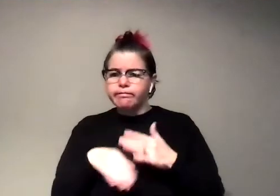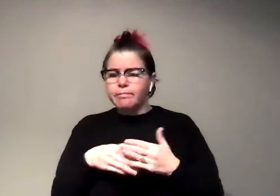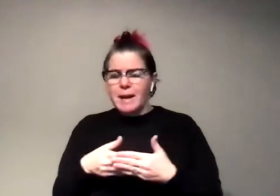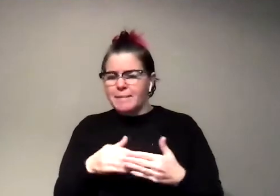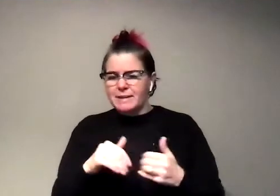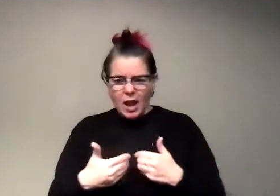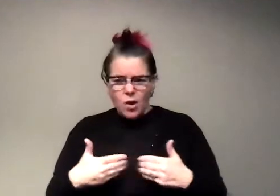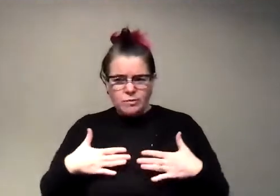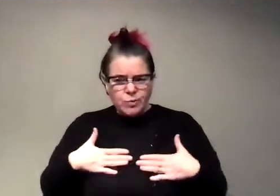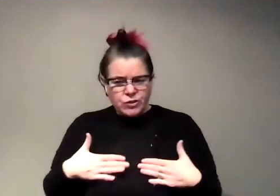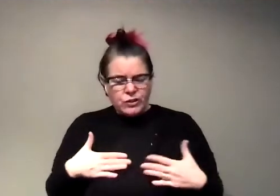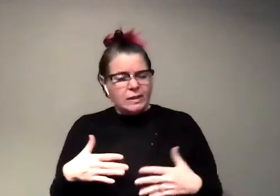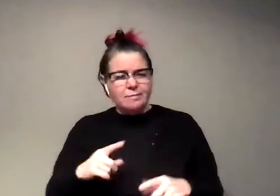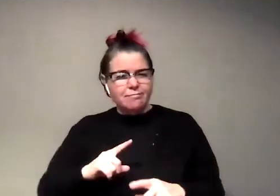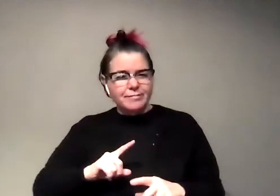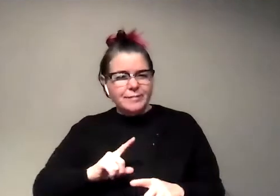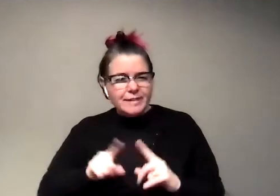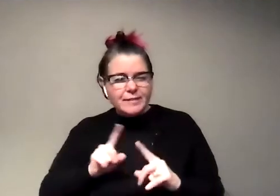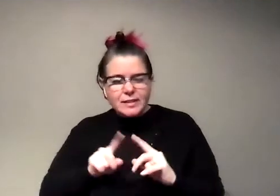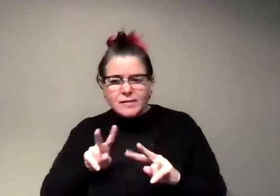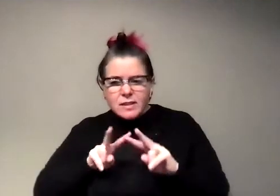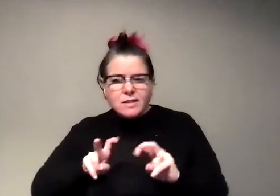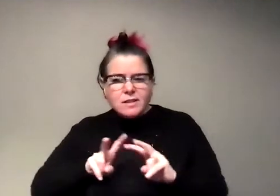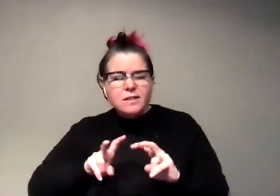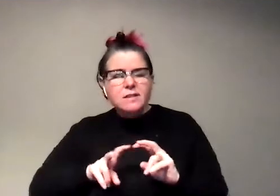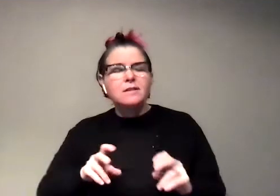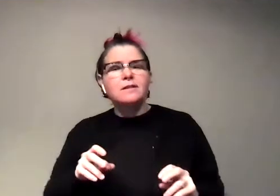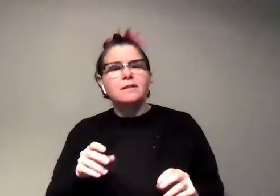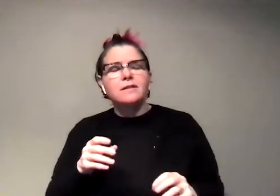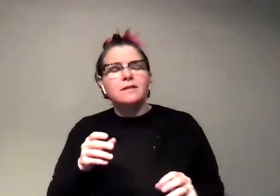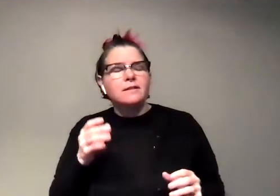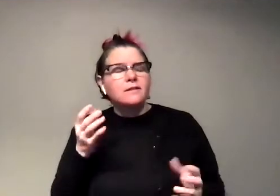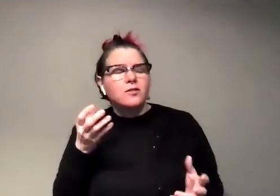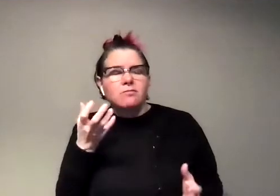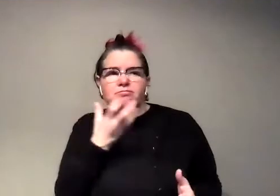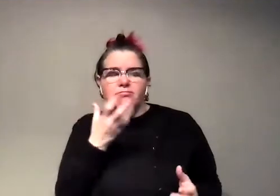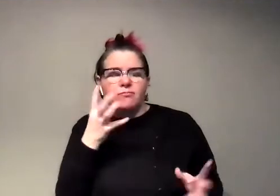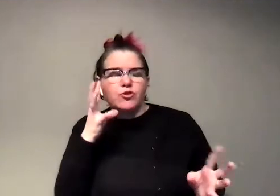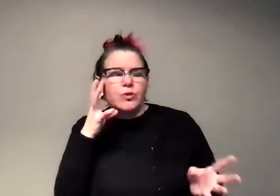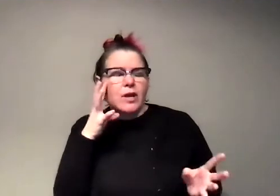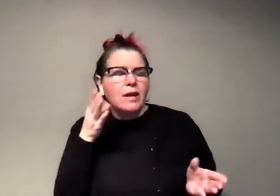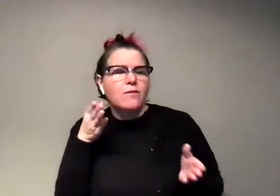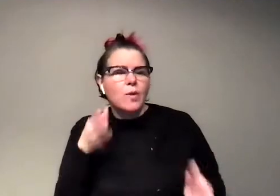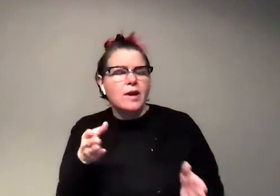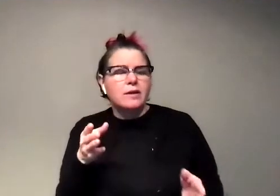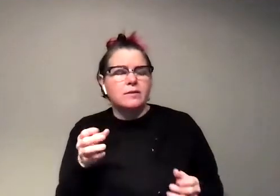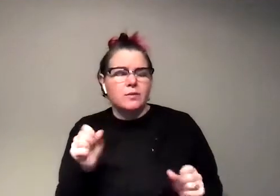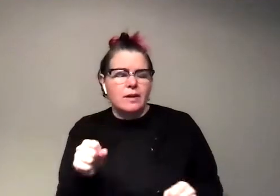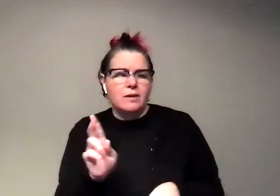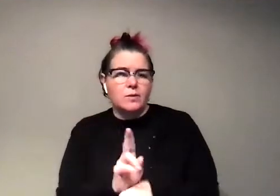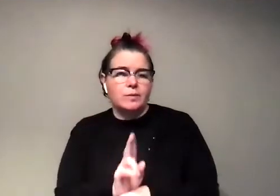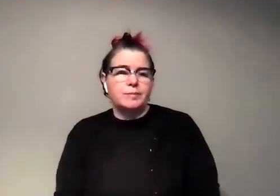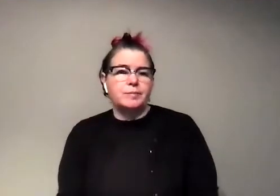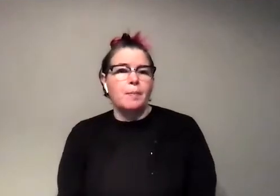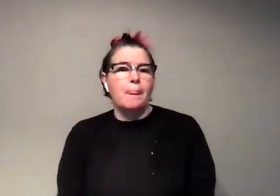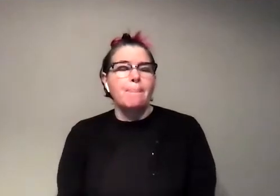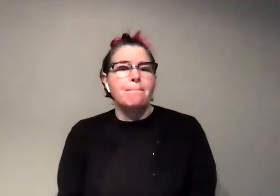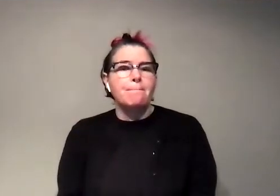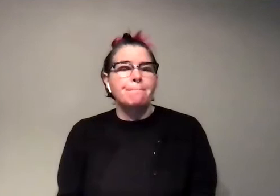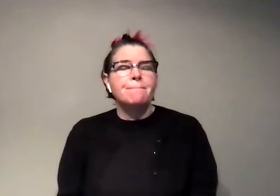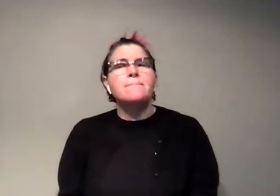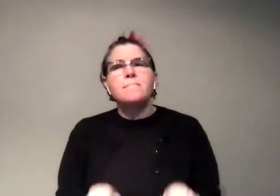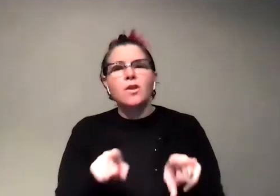like there are so many great creative ways that like you can use. And it also ties